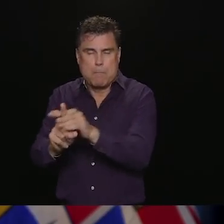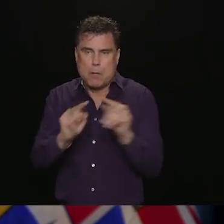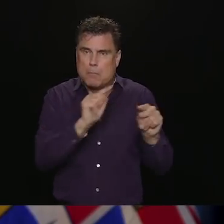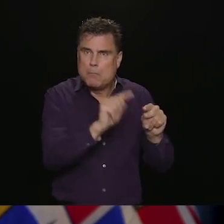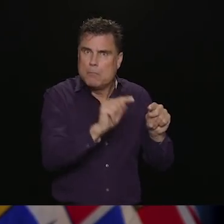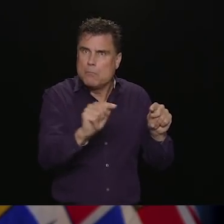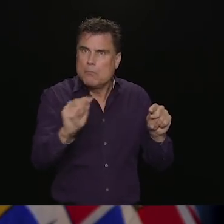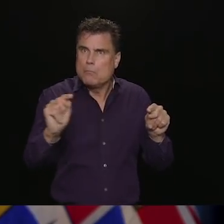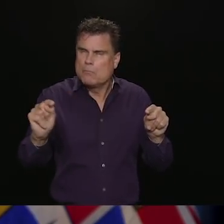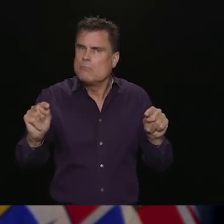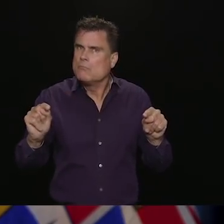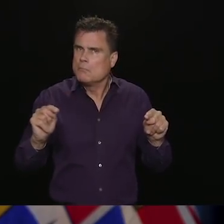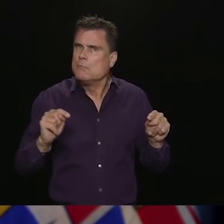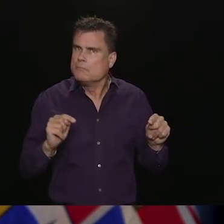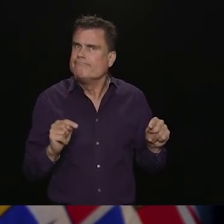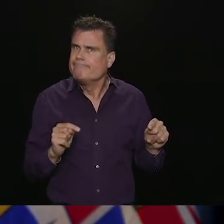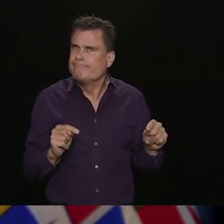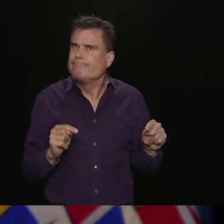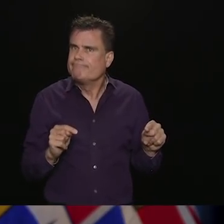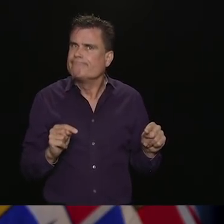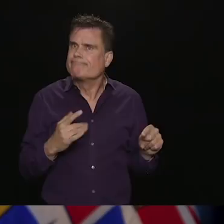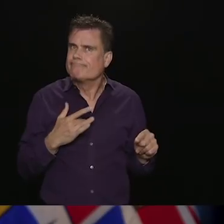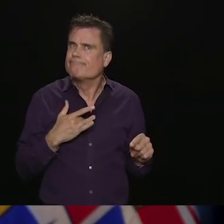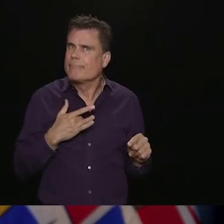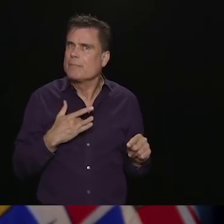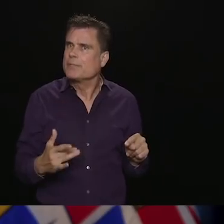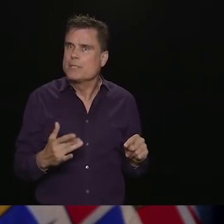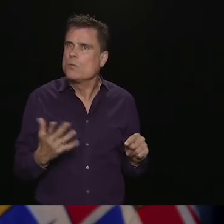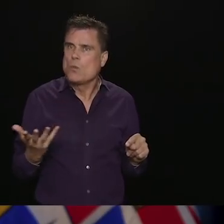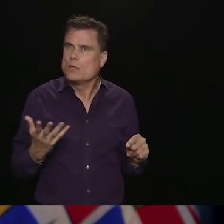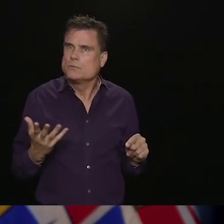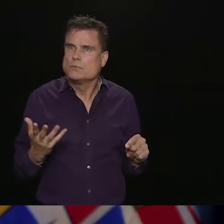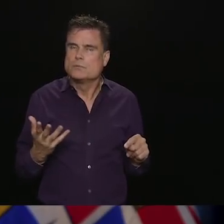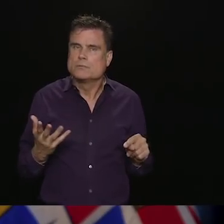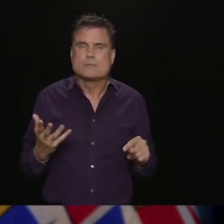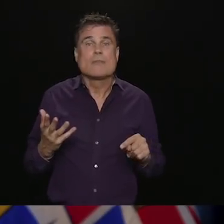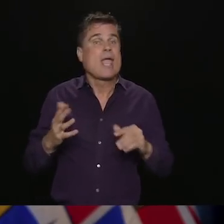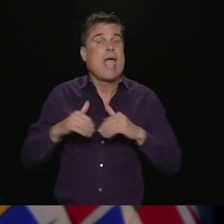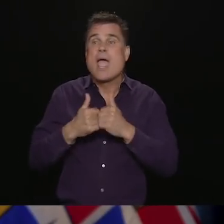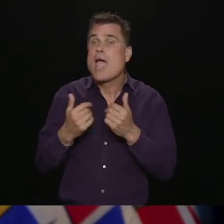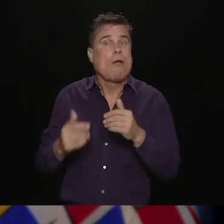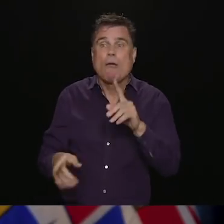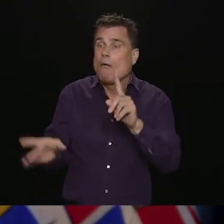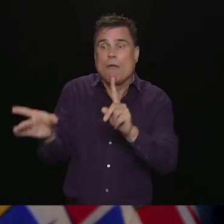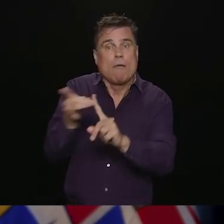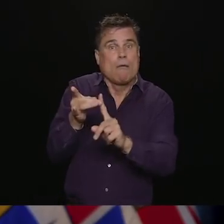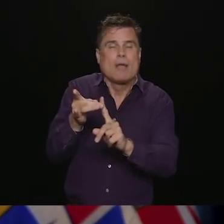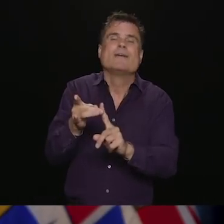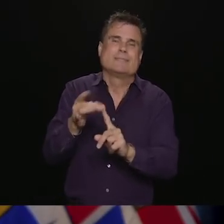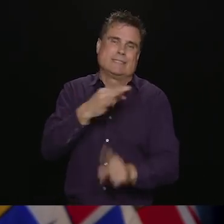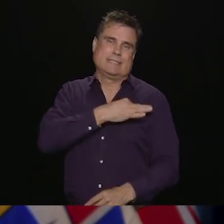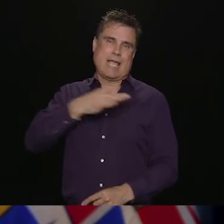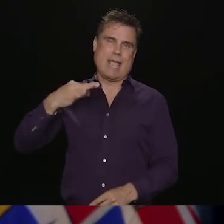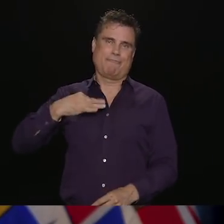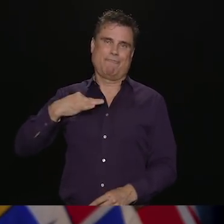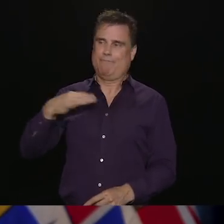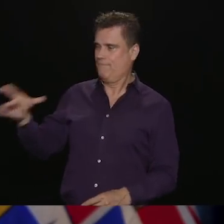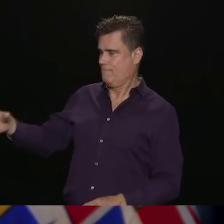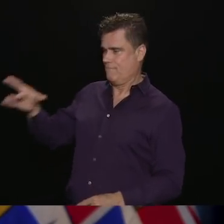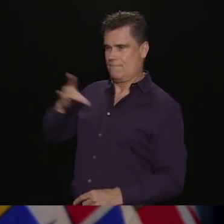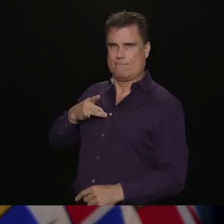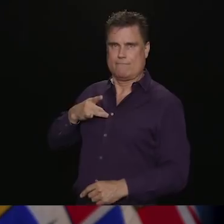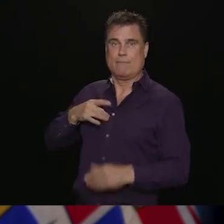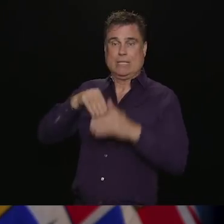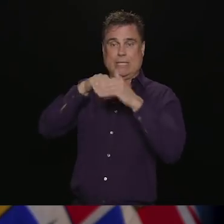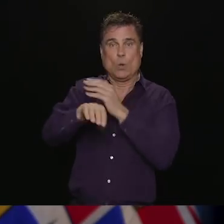mentioned, they are the only ones in the facility at the moment. And we do not know how many